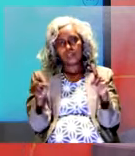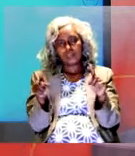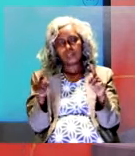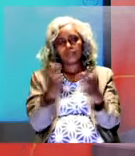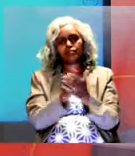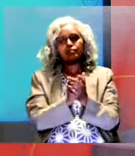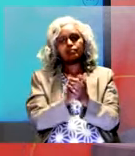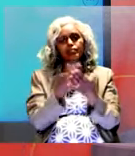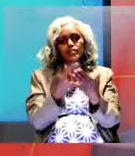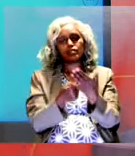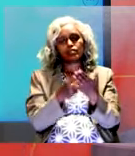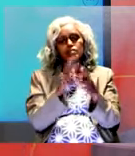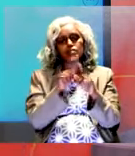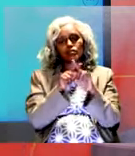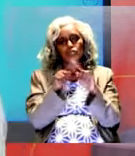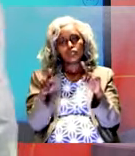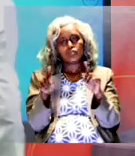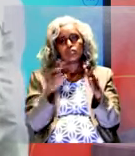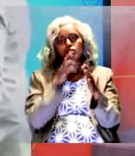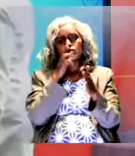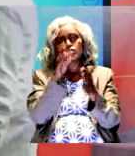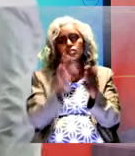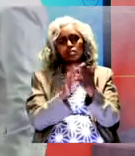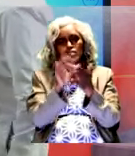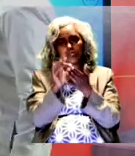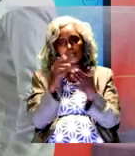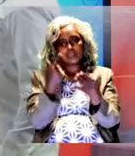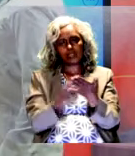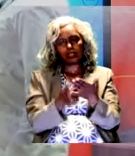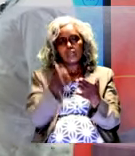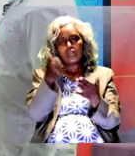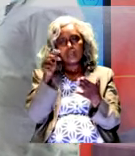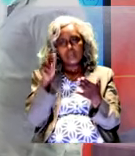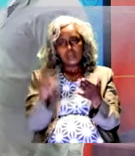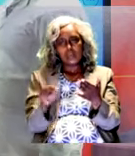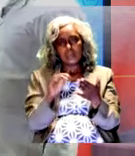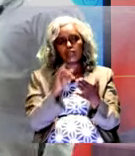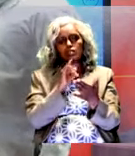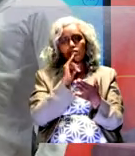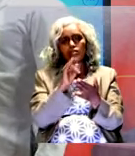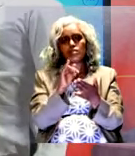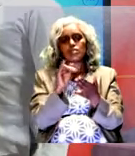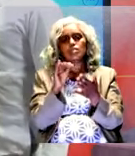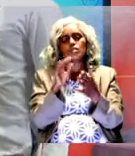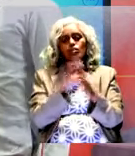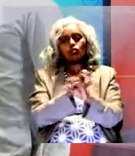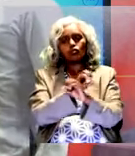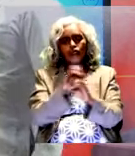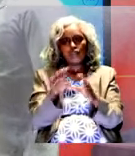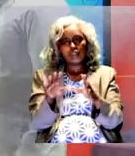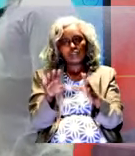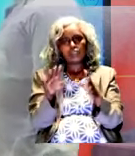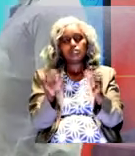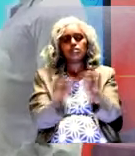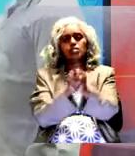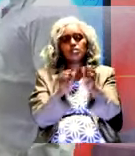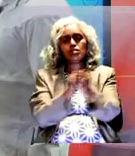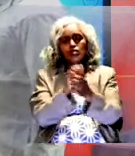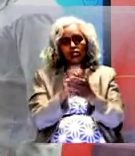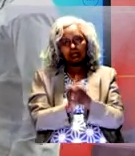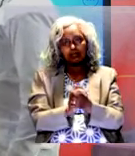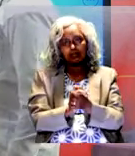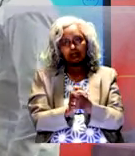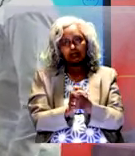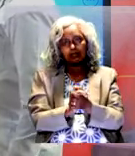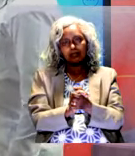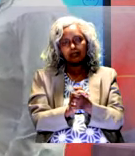a unique real number. Then an is a convergent sequence and it is converges